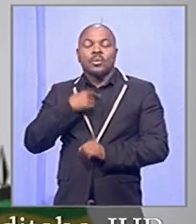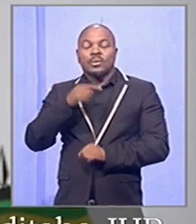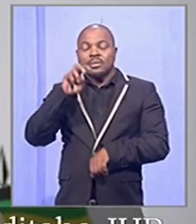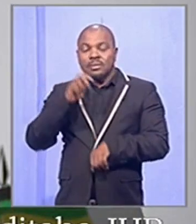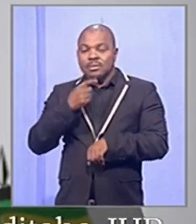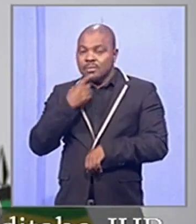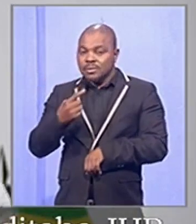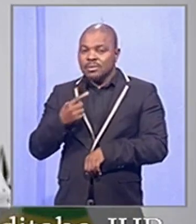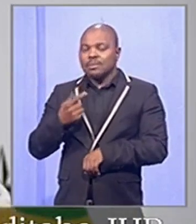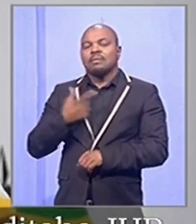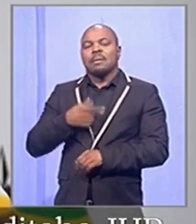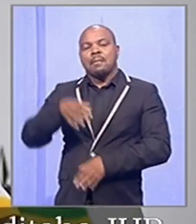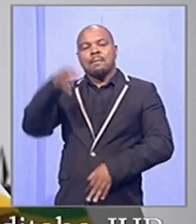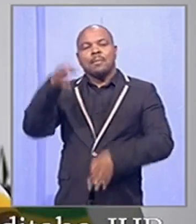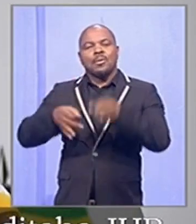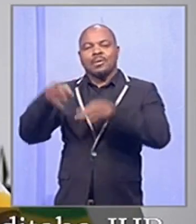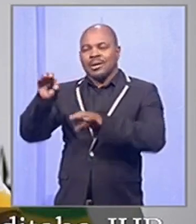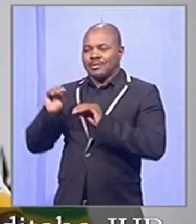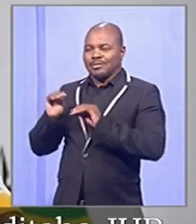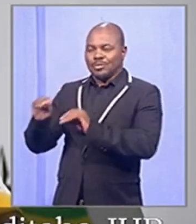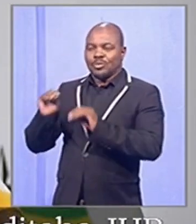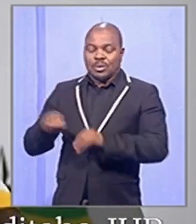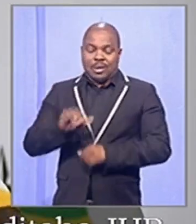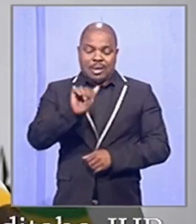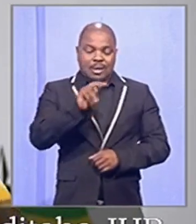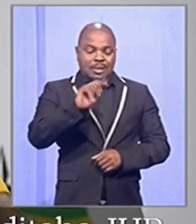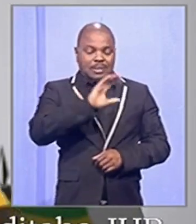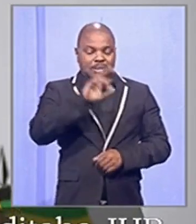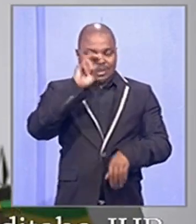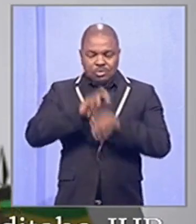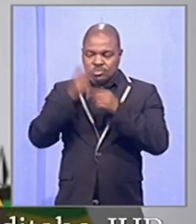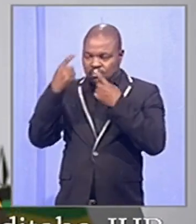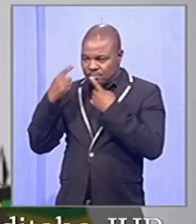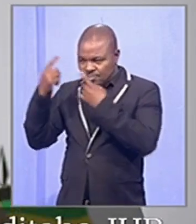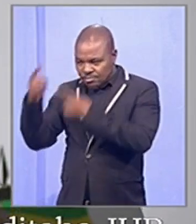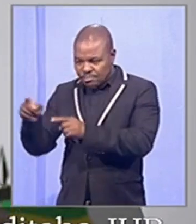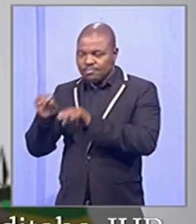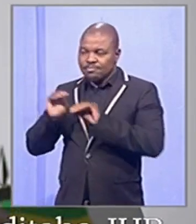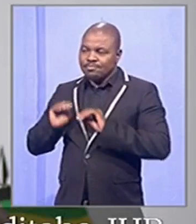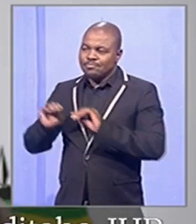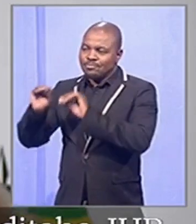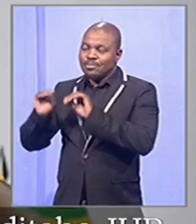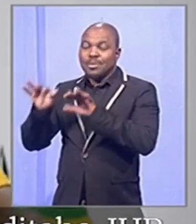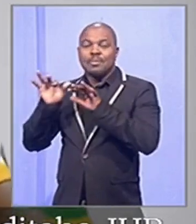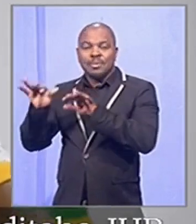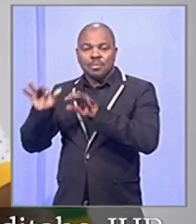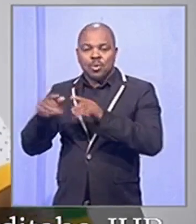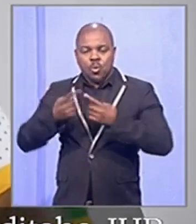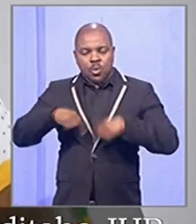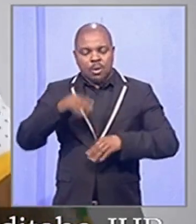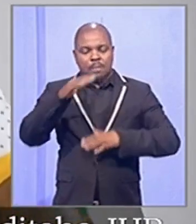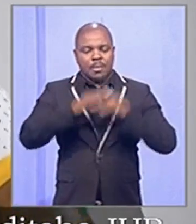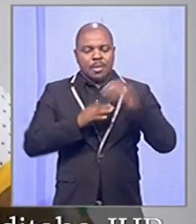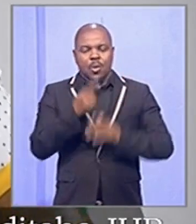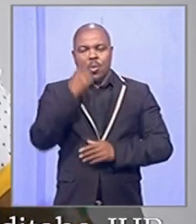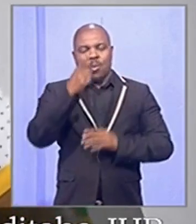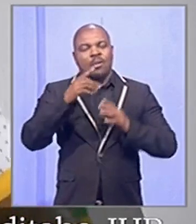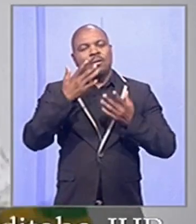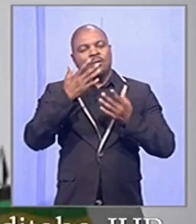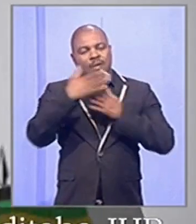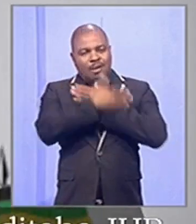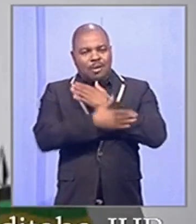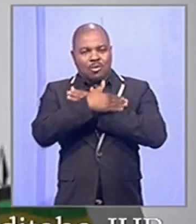because of how they've been cultured. And we're saying that through political education and massive education, the ANC leadership